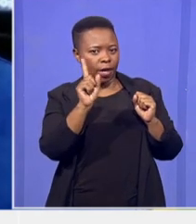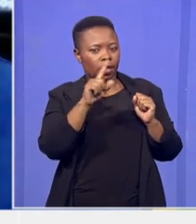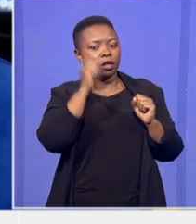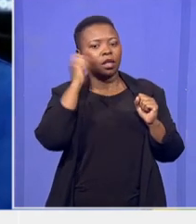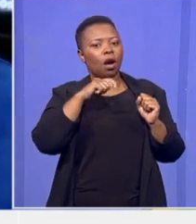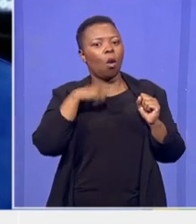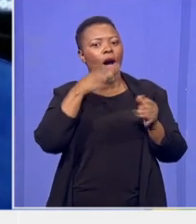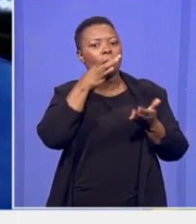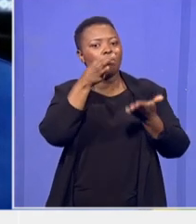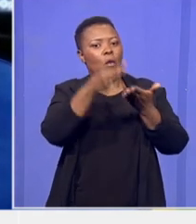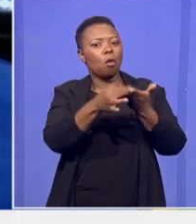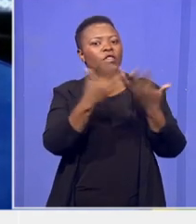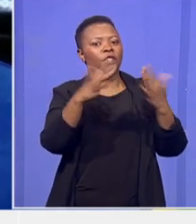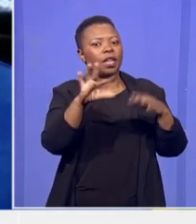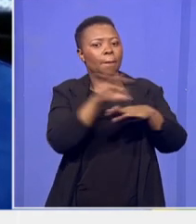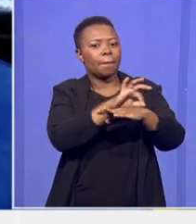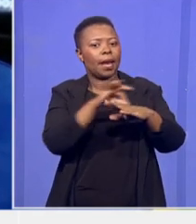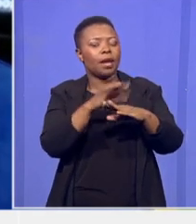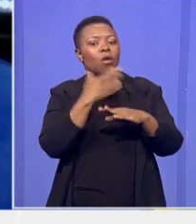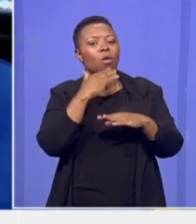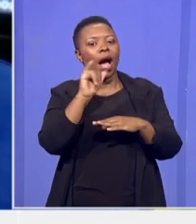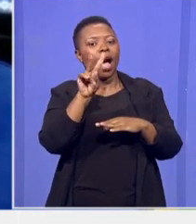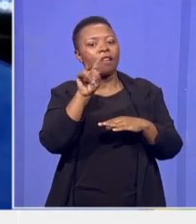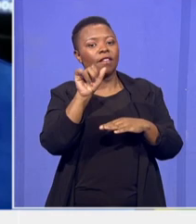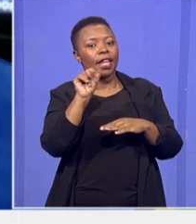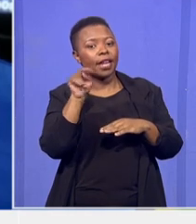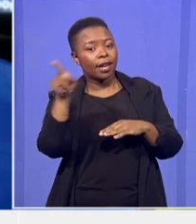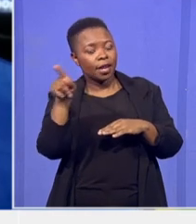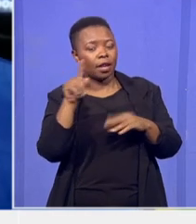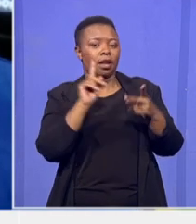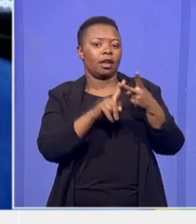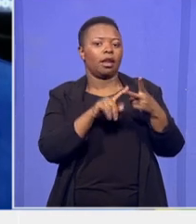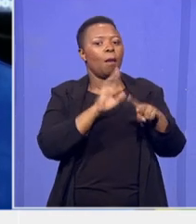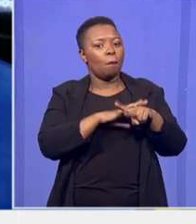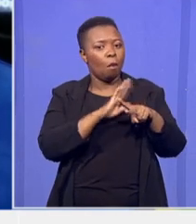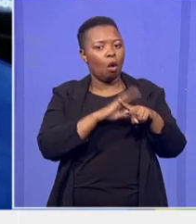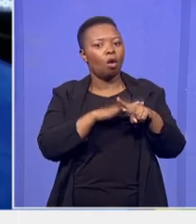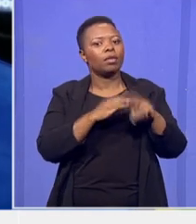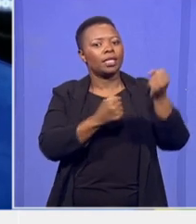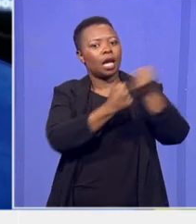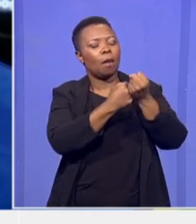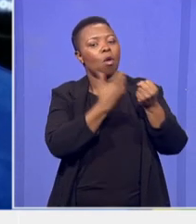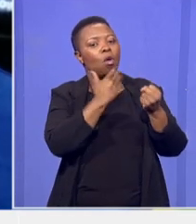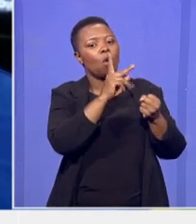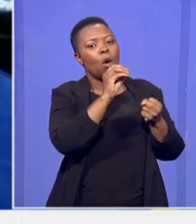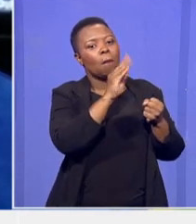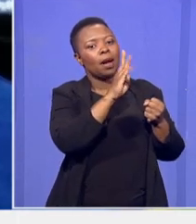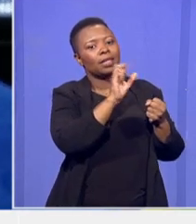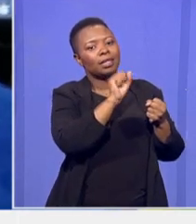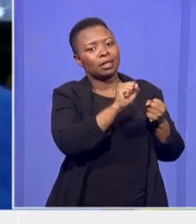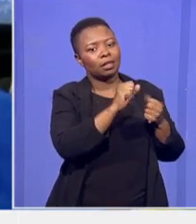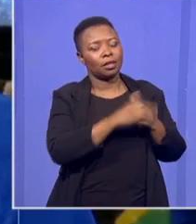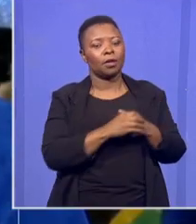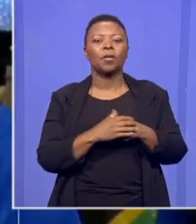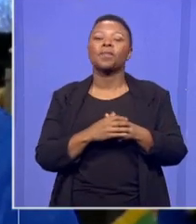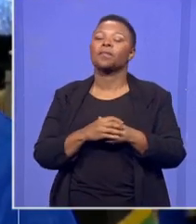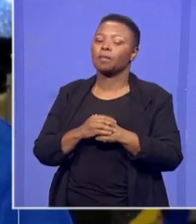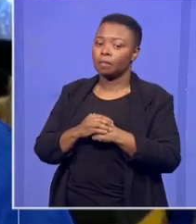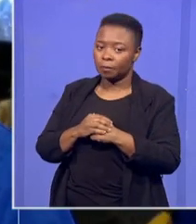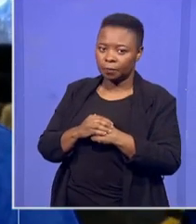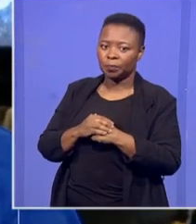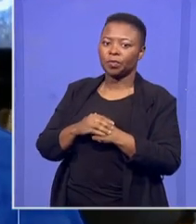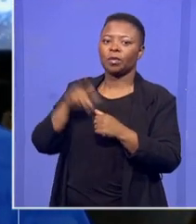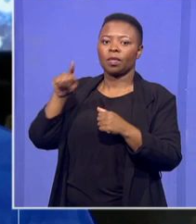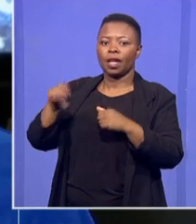proposed to plenary by Ivan Mayer and proposed and further endorsed by Kobus Murray. Yeah, so it is a